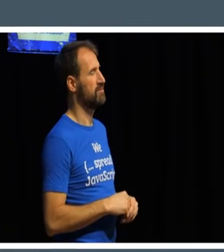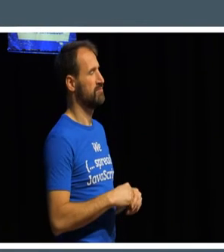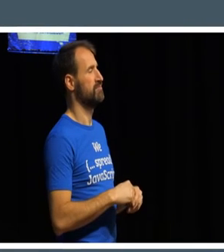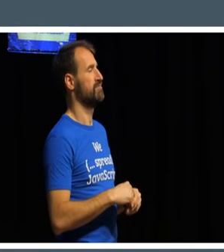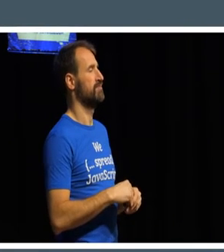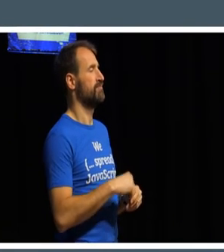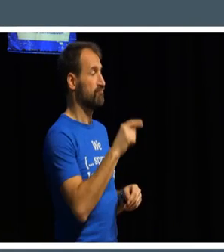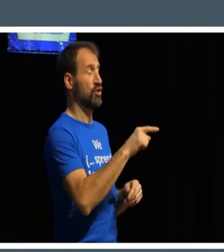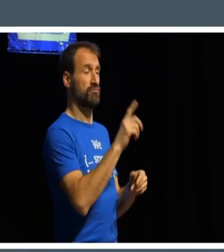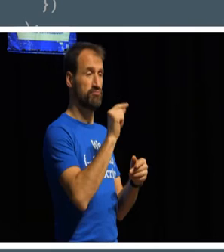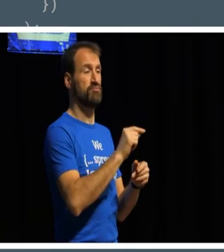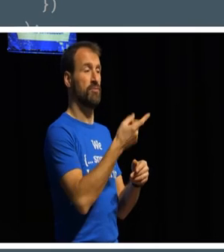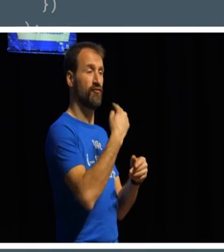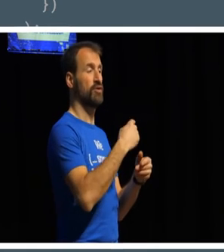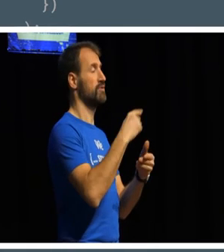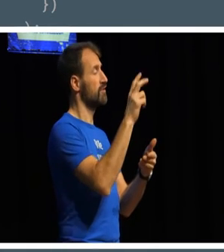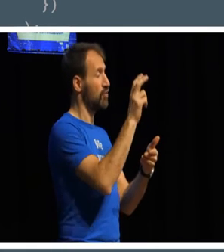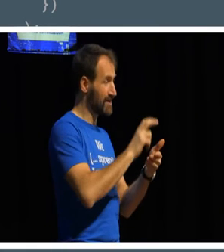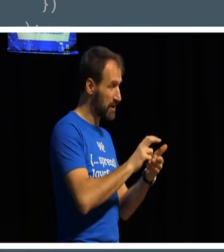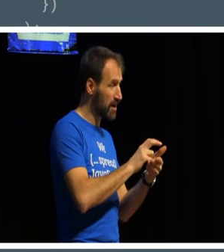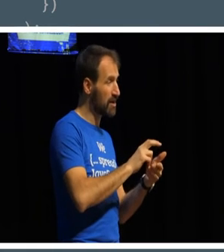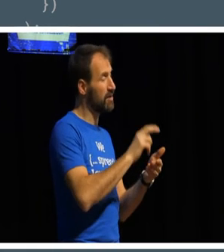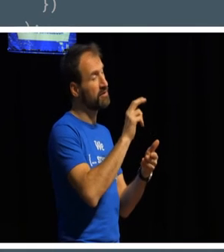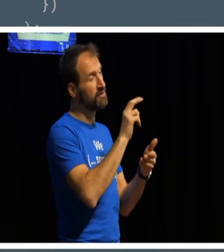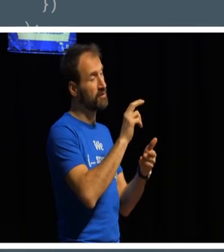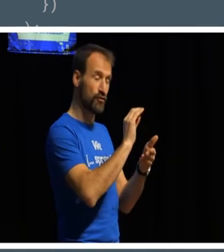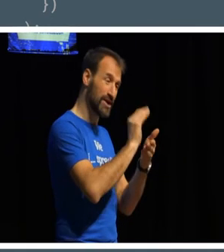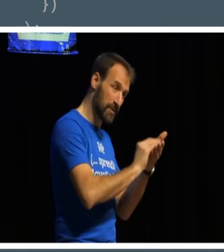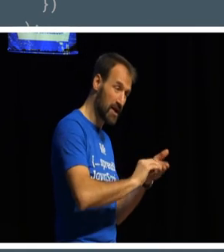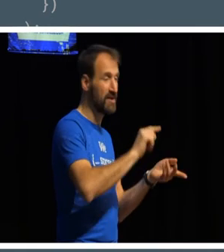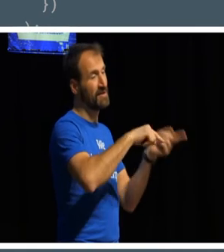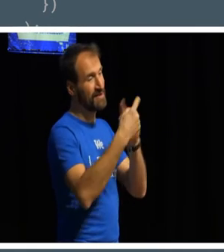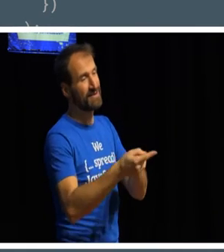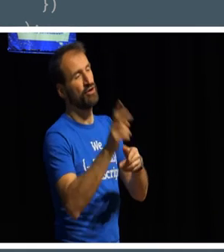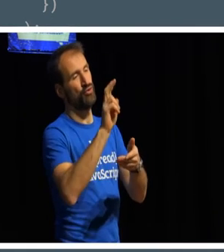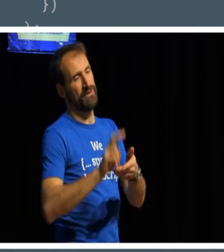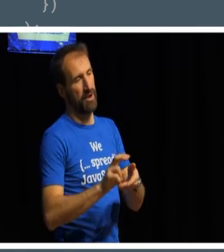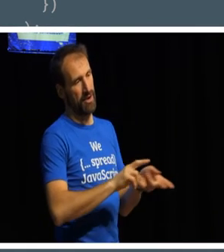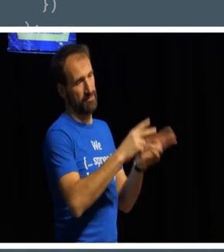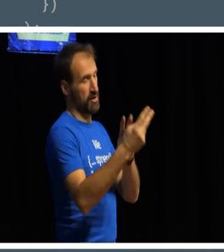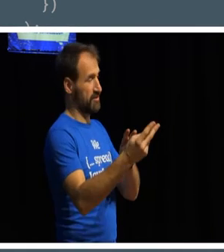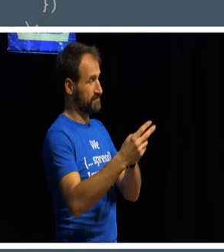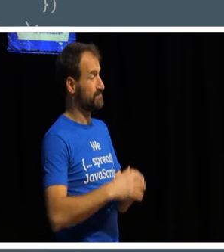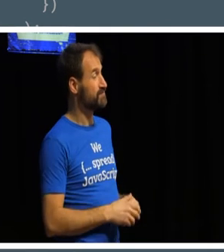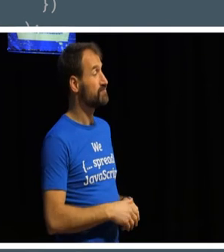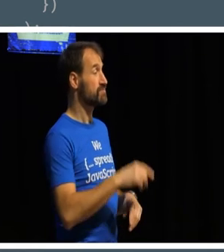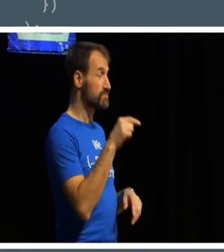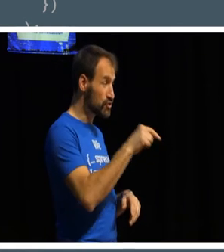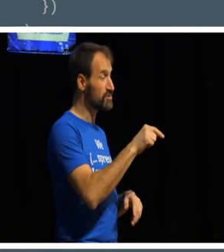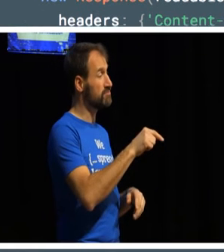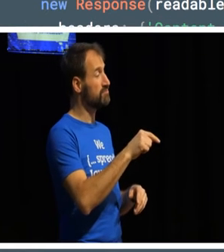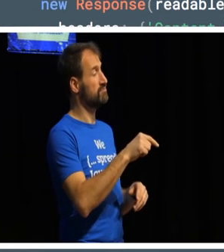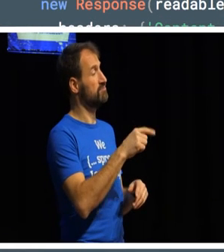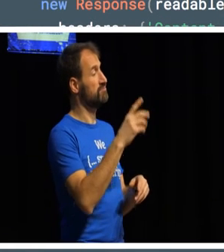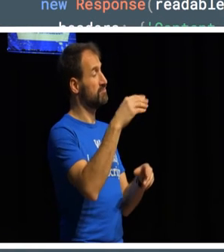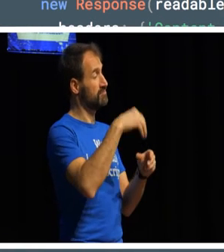the readable. So now I can respond with that readable part, and now I just need to populate it. And that becomes a whole